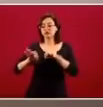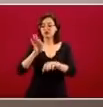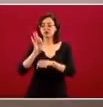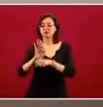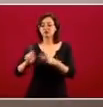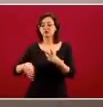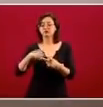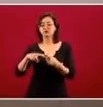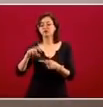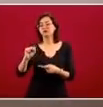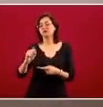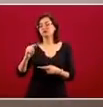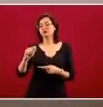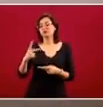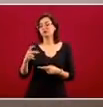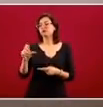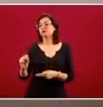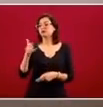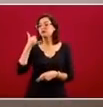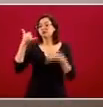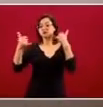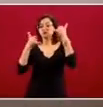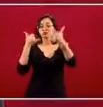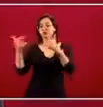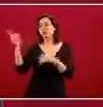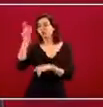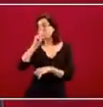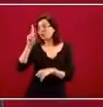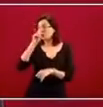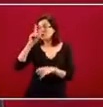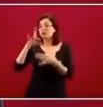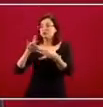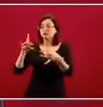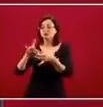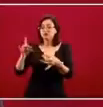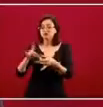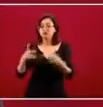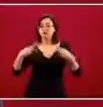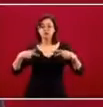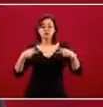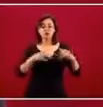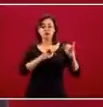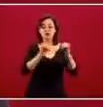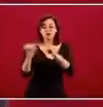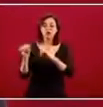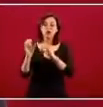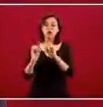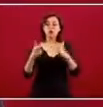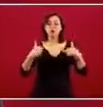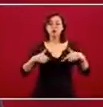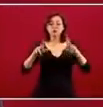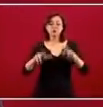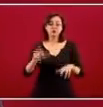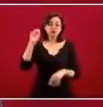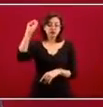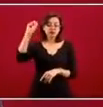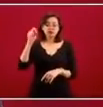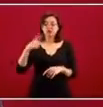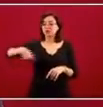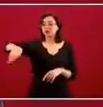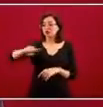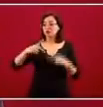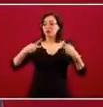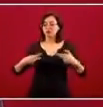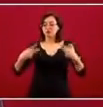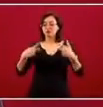that's the law, and the statistics and the public services that are at the disposition of